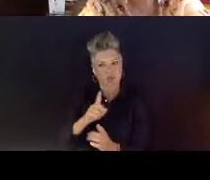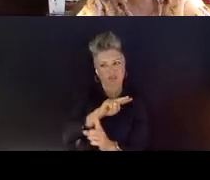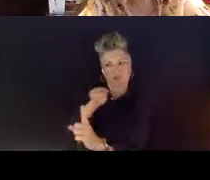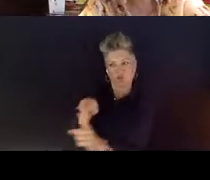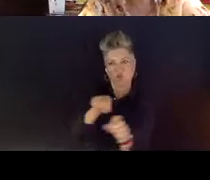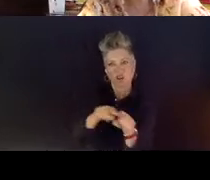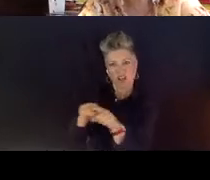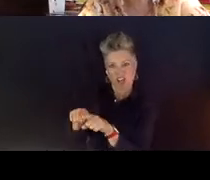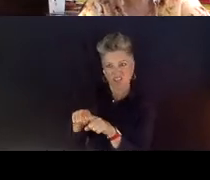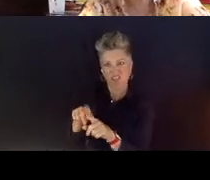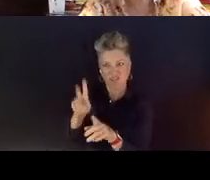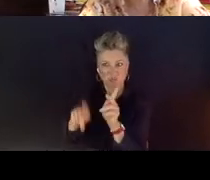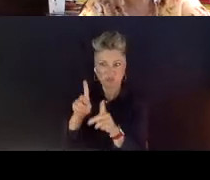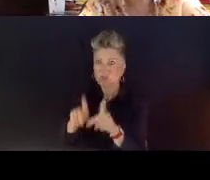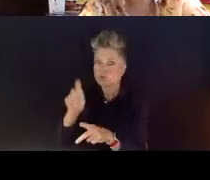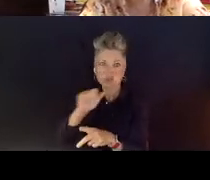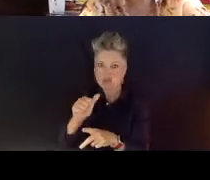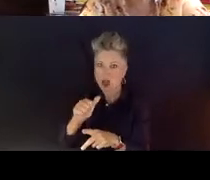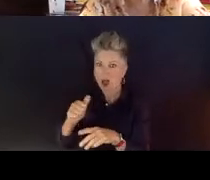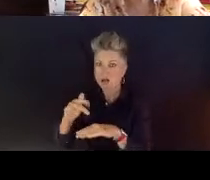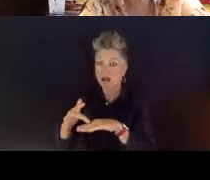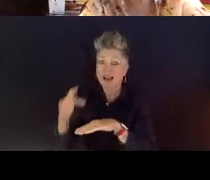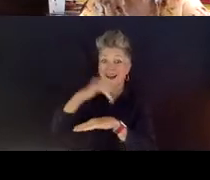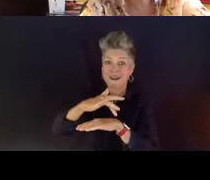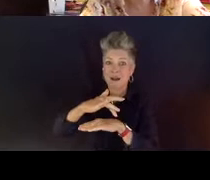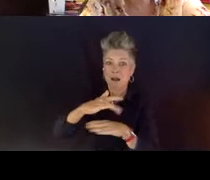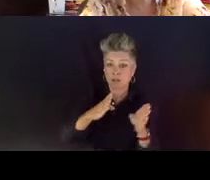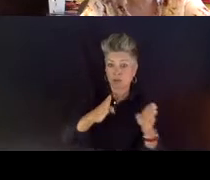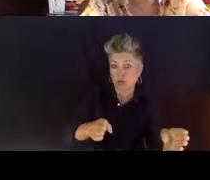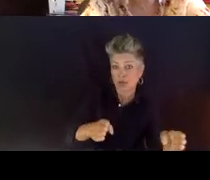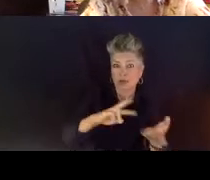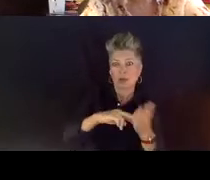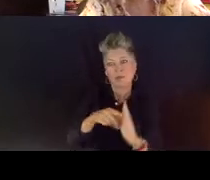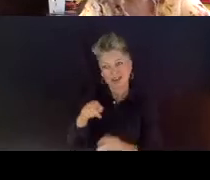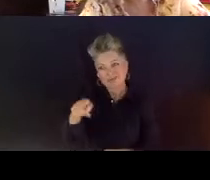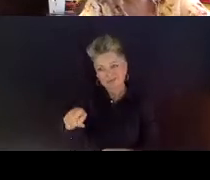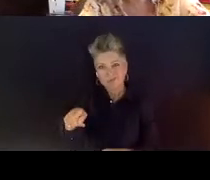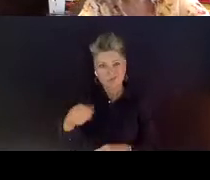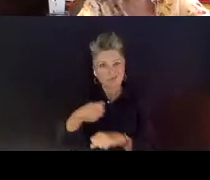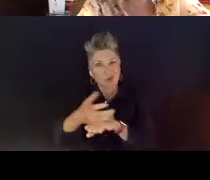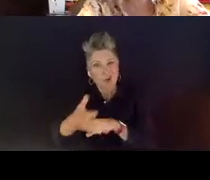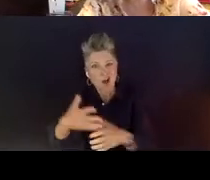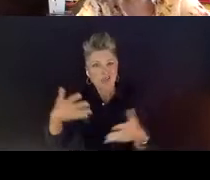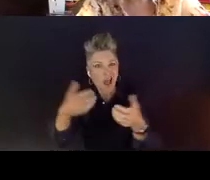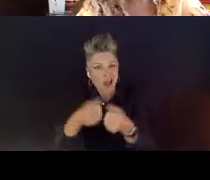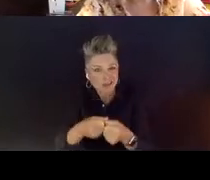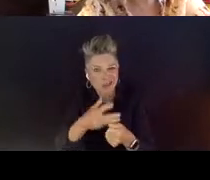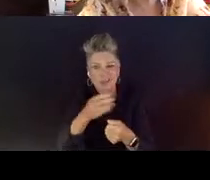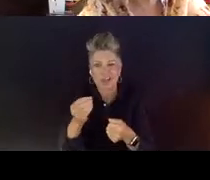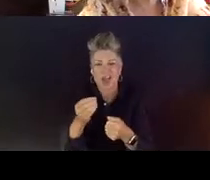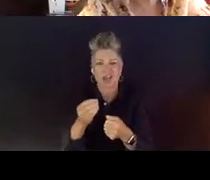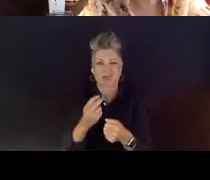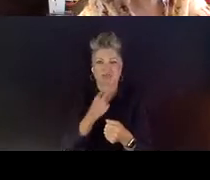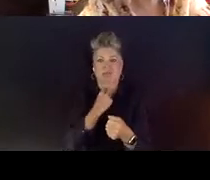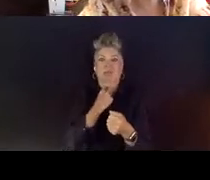street, they were viewed as a source of accidents and congestion. City councils started